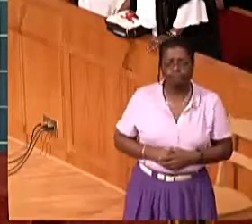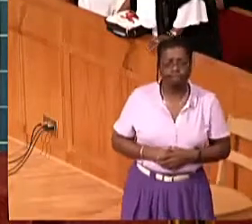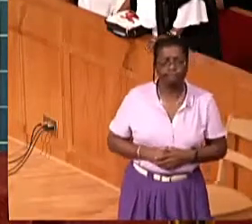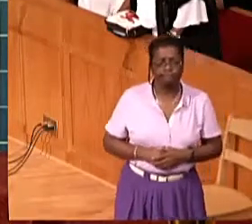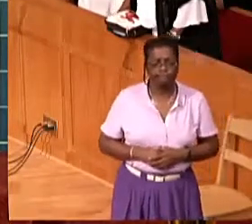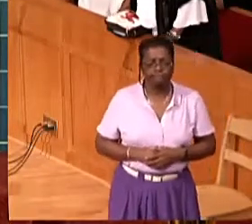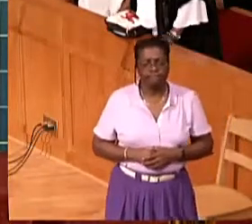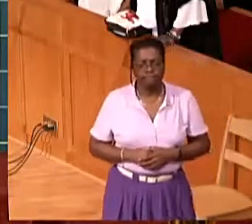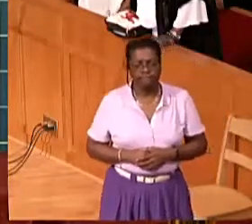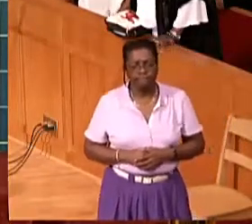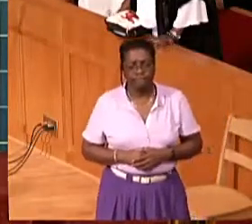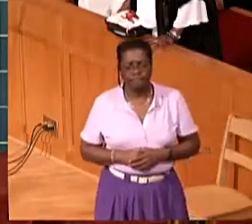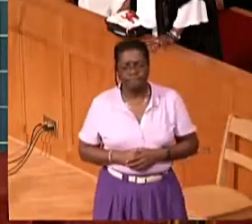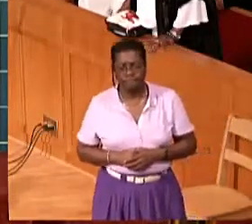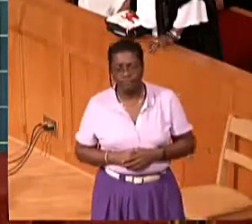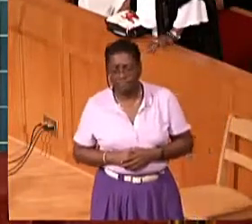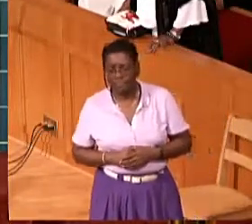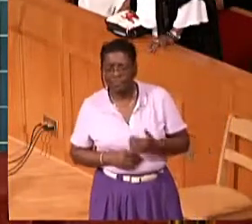got something we can put on them.